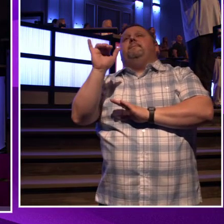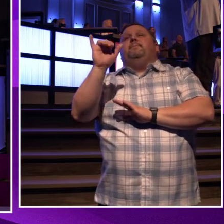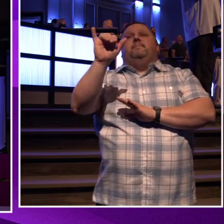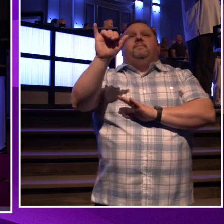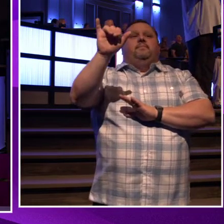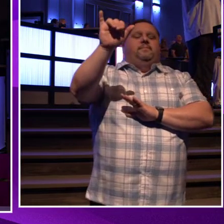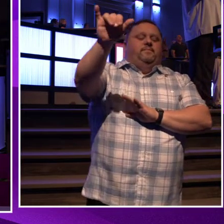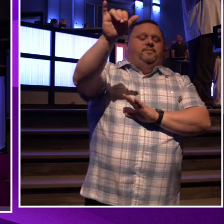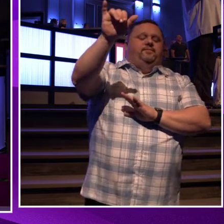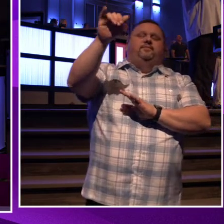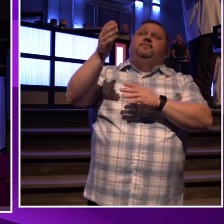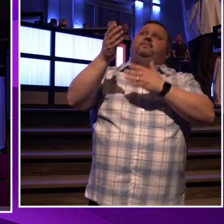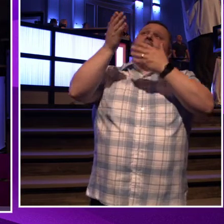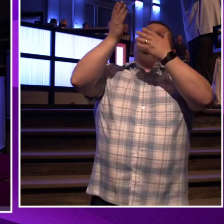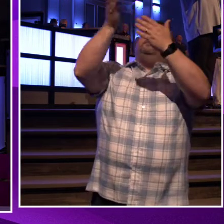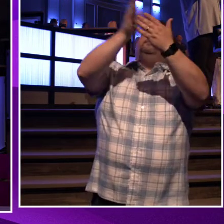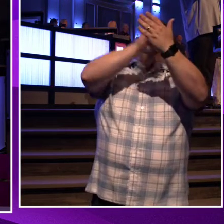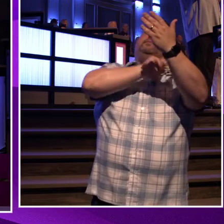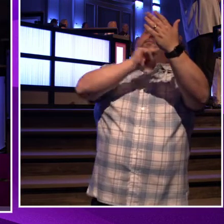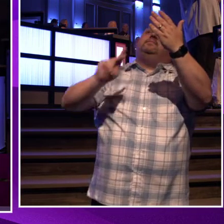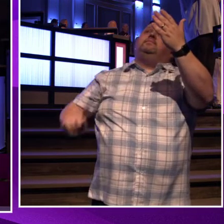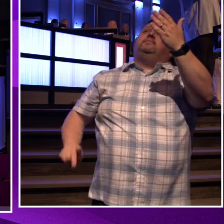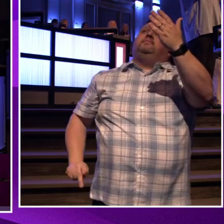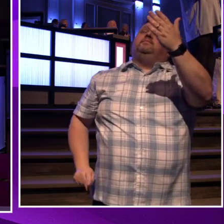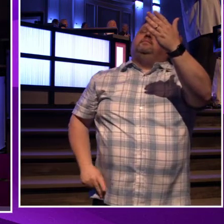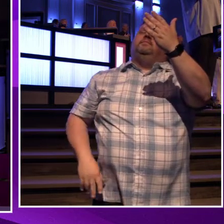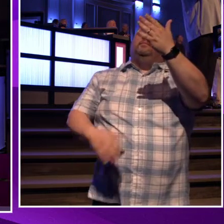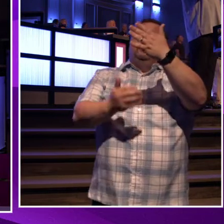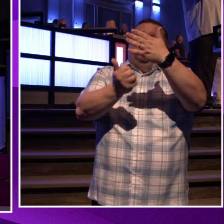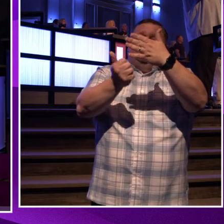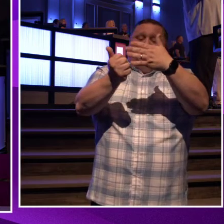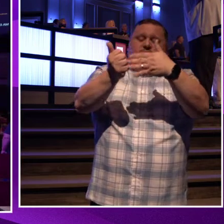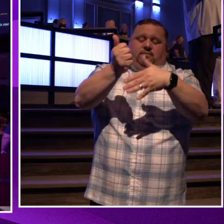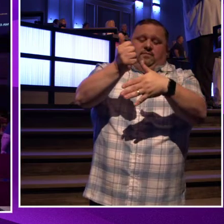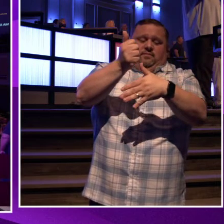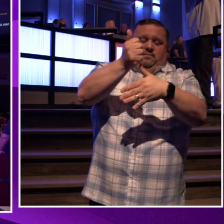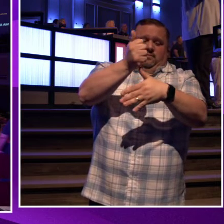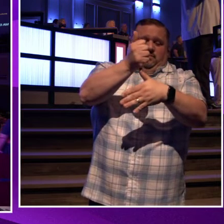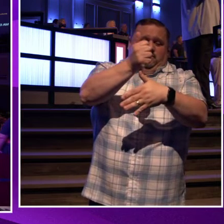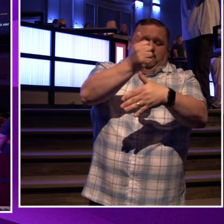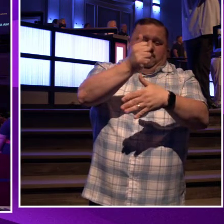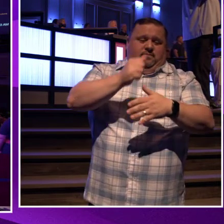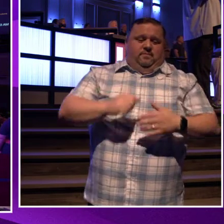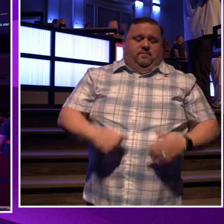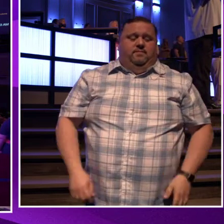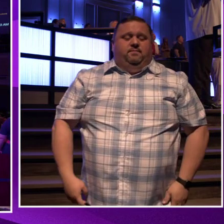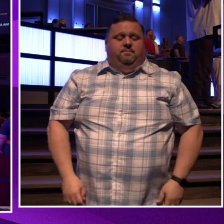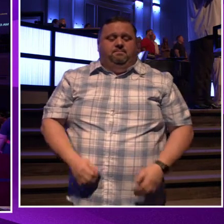praise forever to the King of